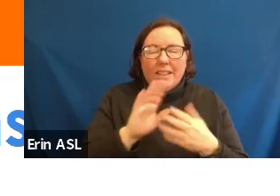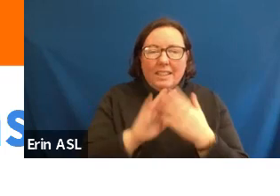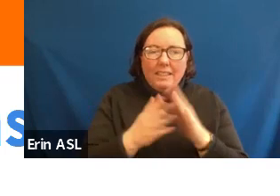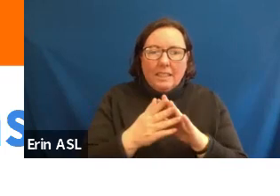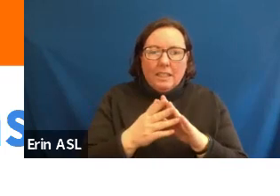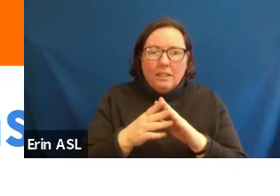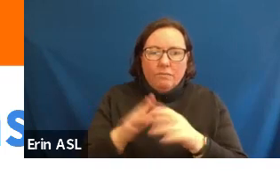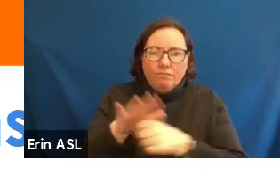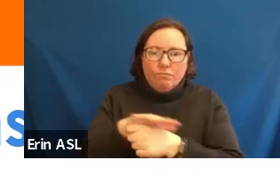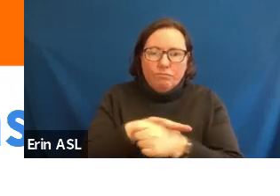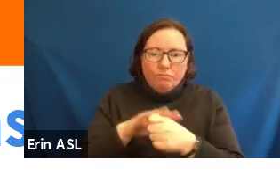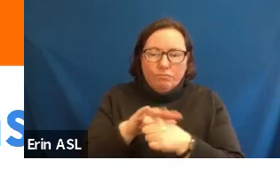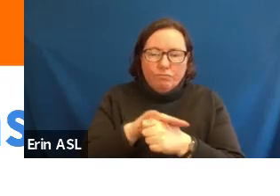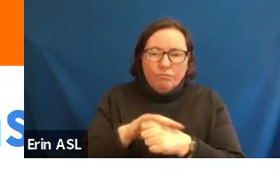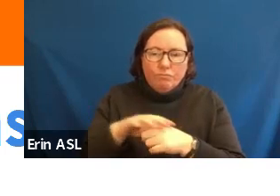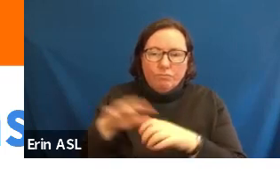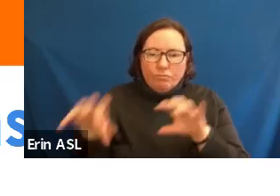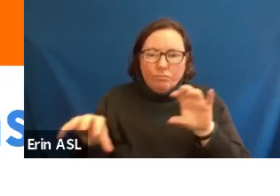to